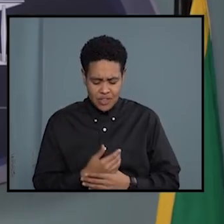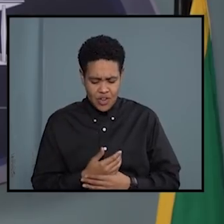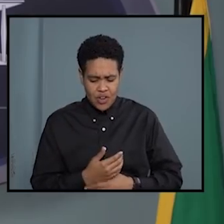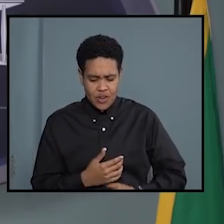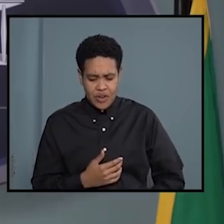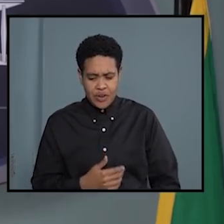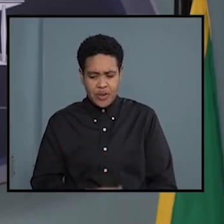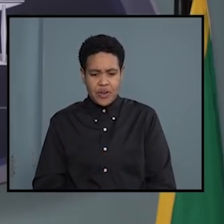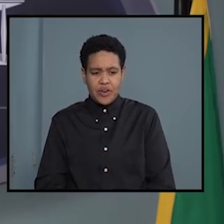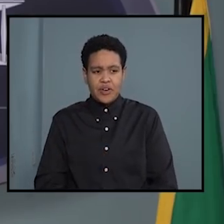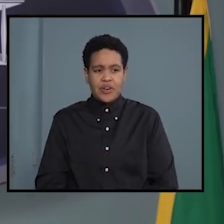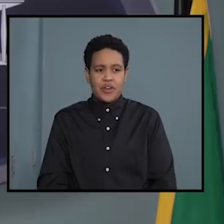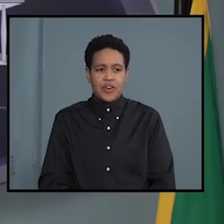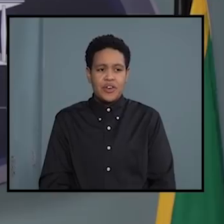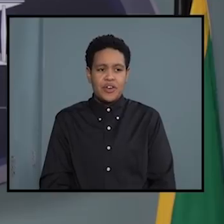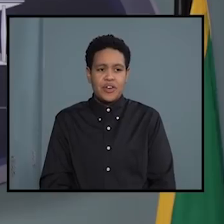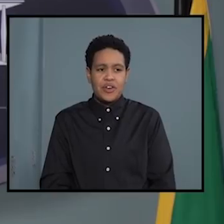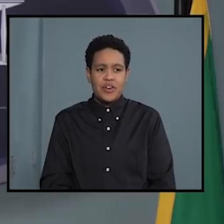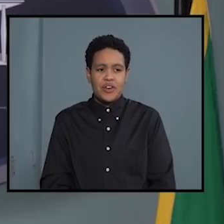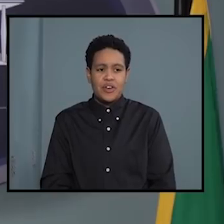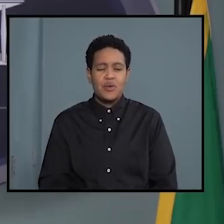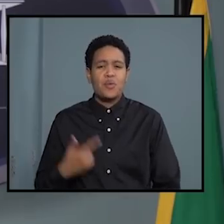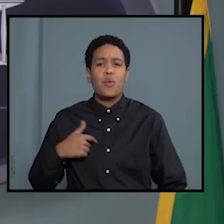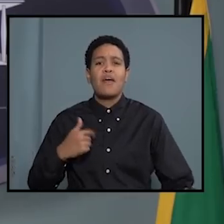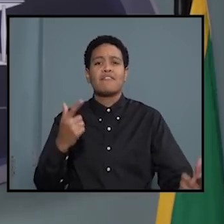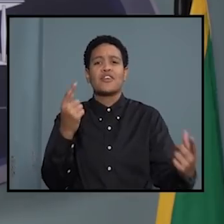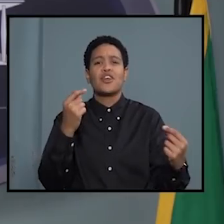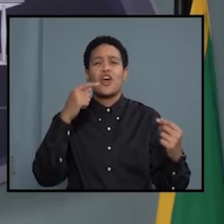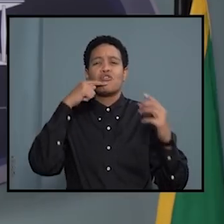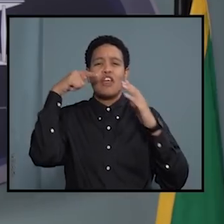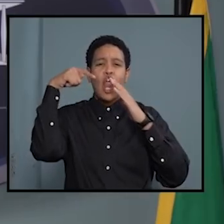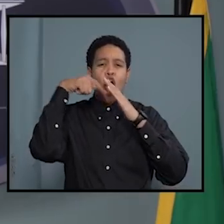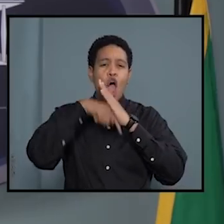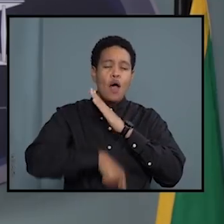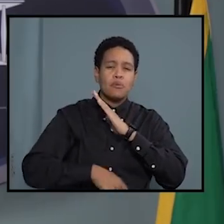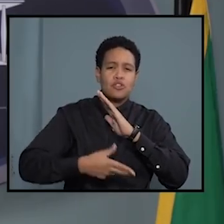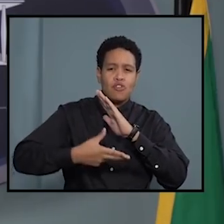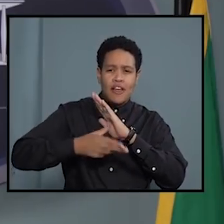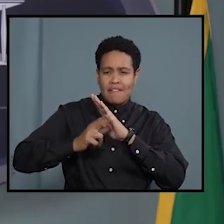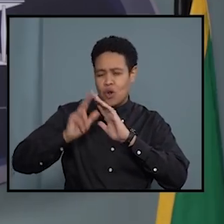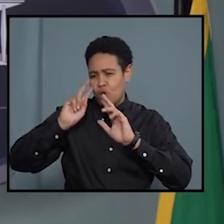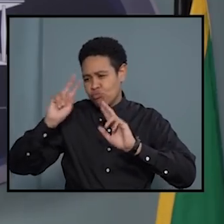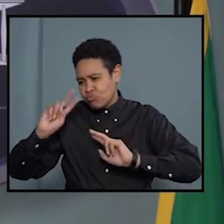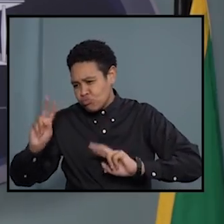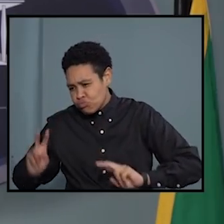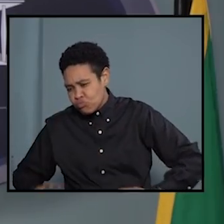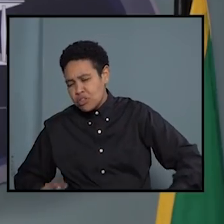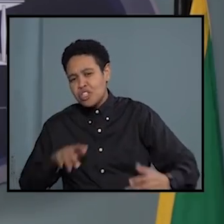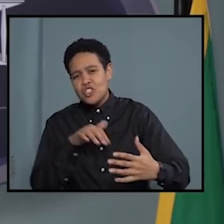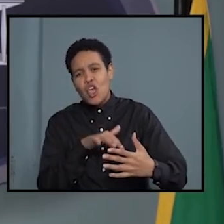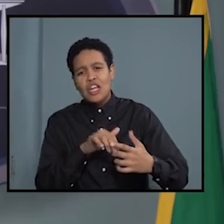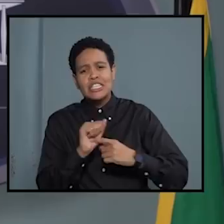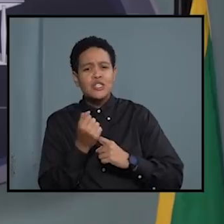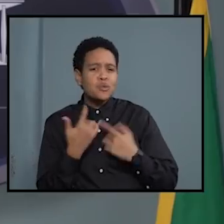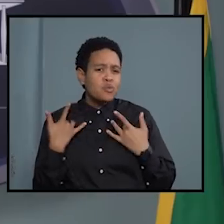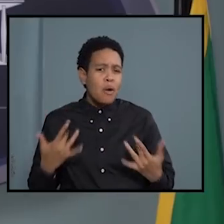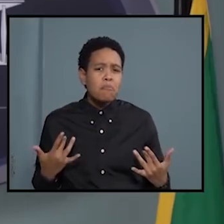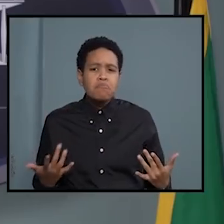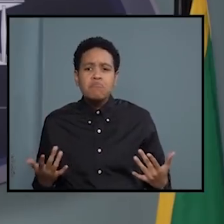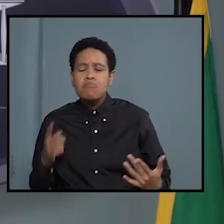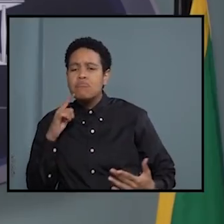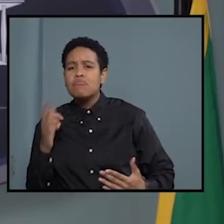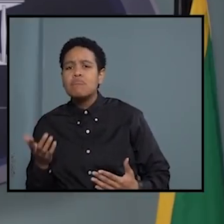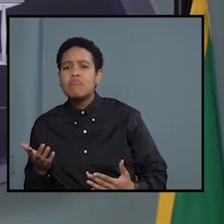have done a comprehensive review and study of the situation, which has arisen